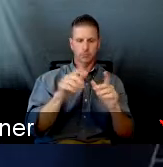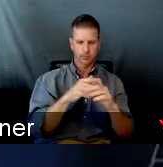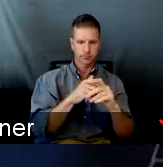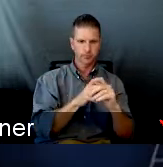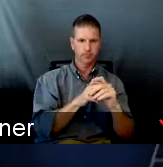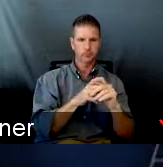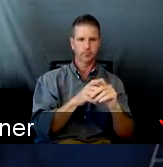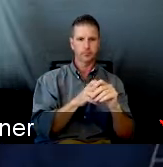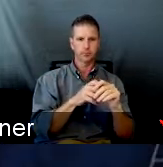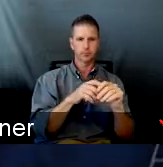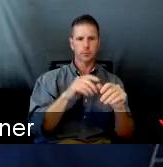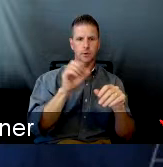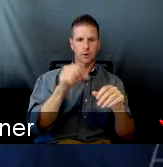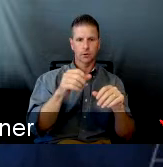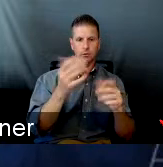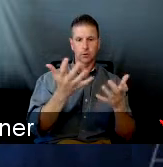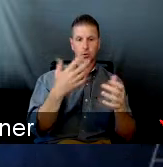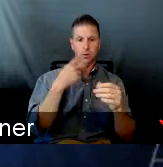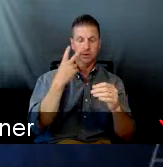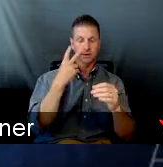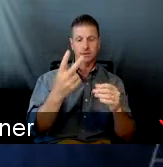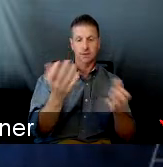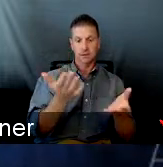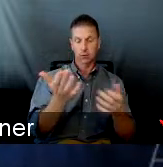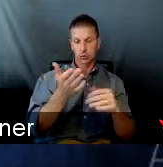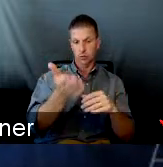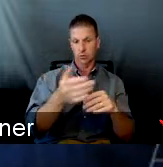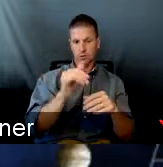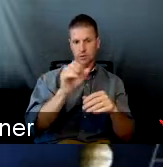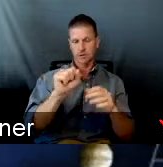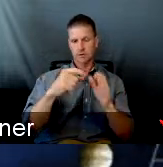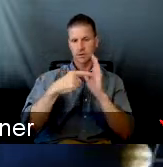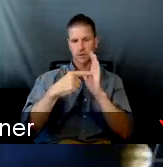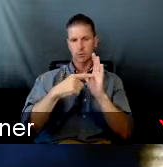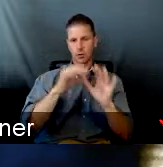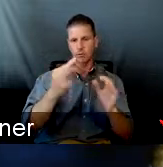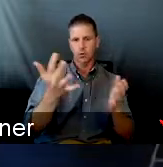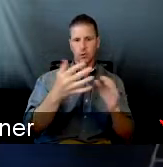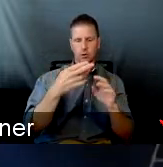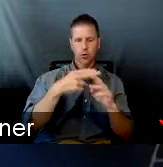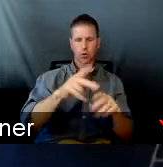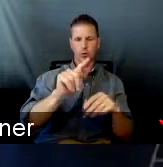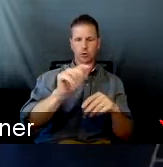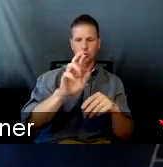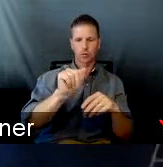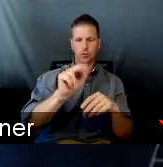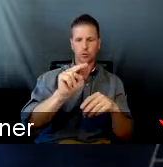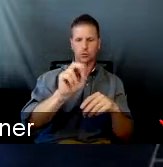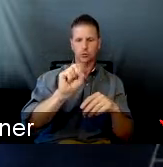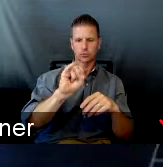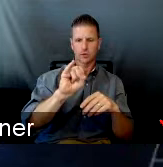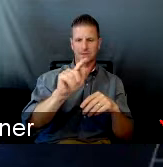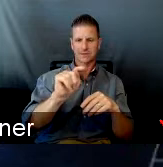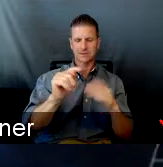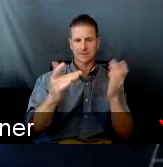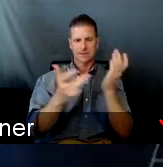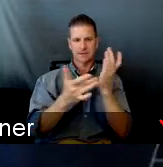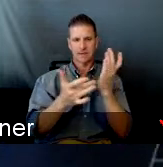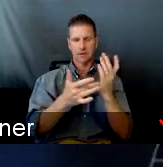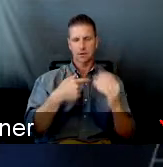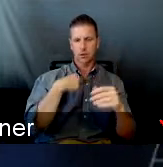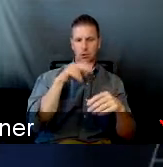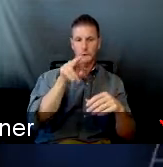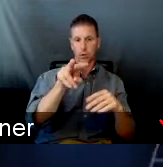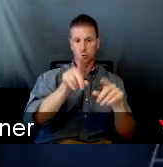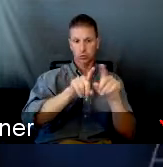animation. Excellent. And yep, so what we see here is a demonstration of what's called the transit technique. And so we look at a